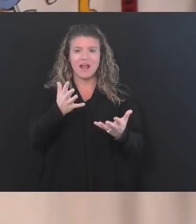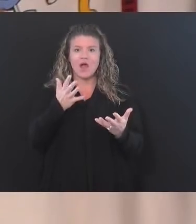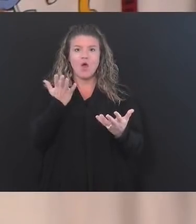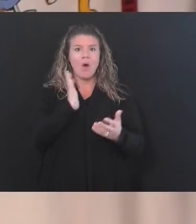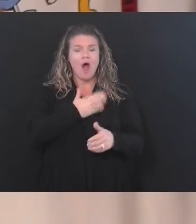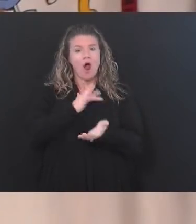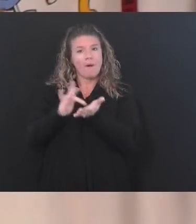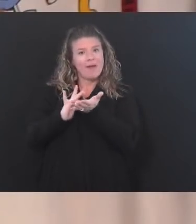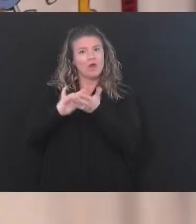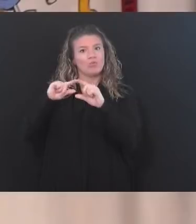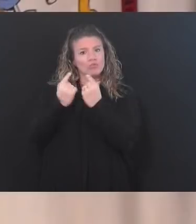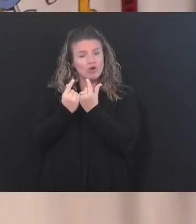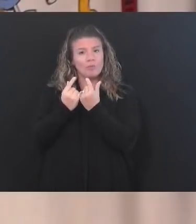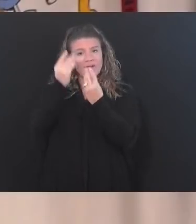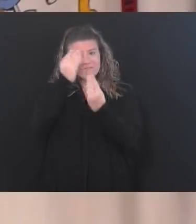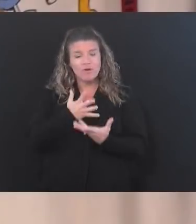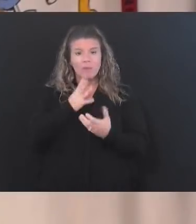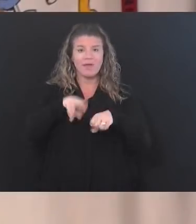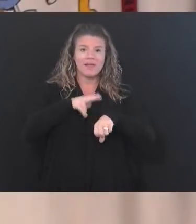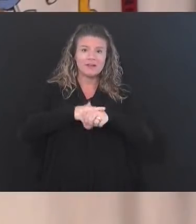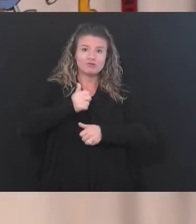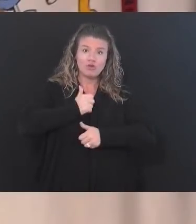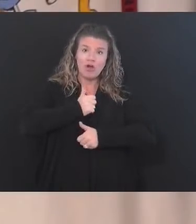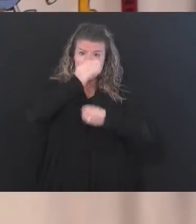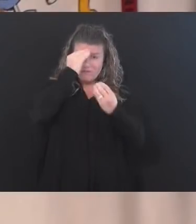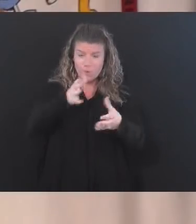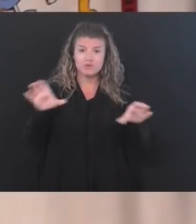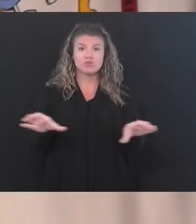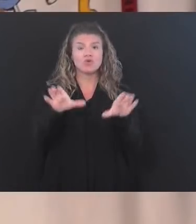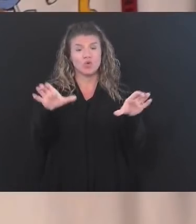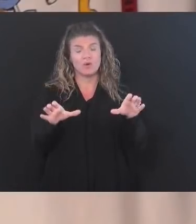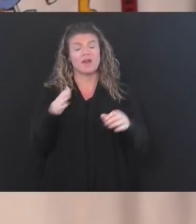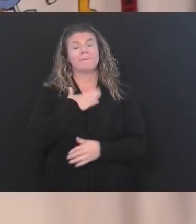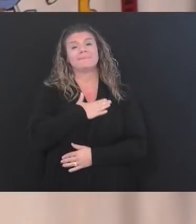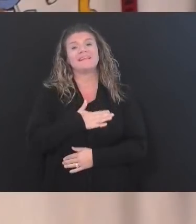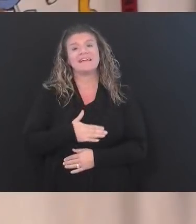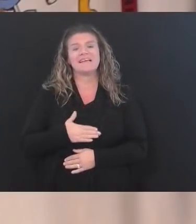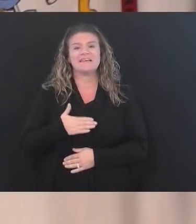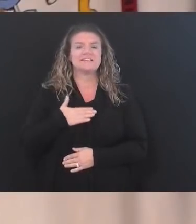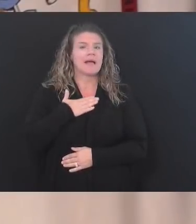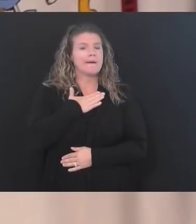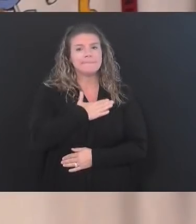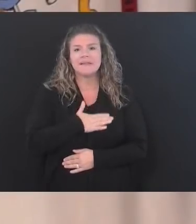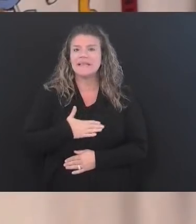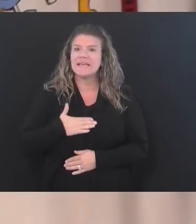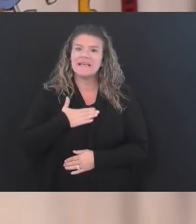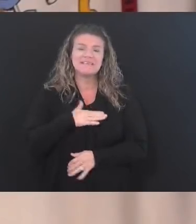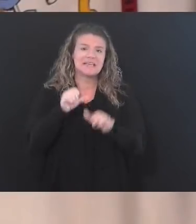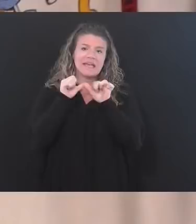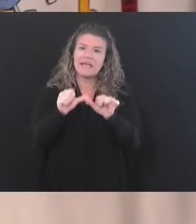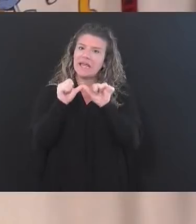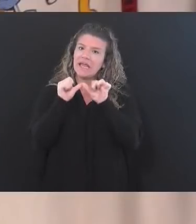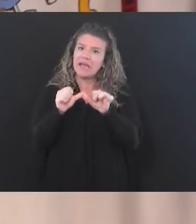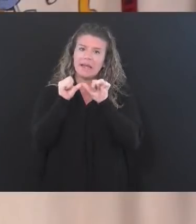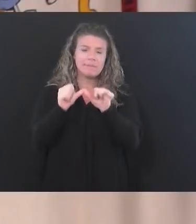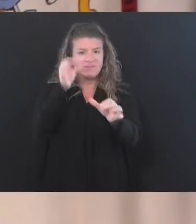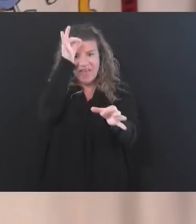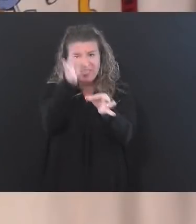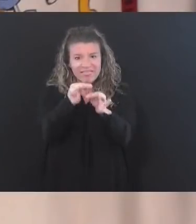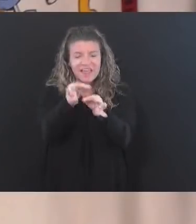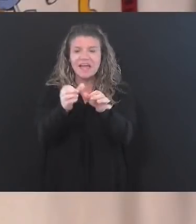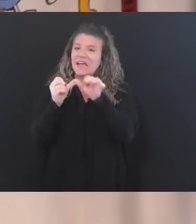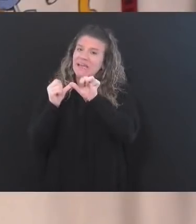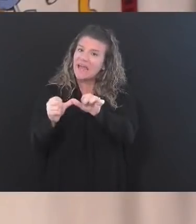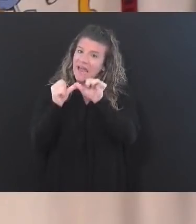experts, as well as our National Guard. Please keep the faith and stay the